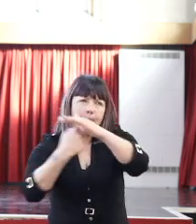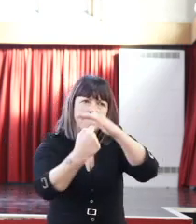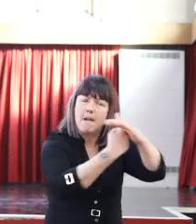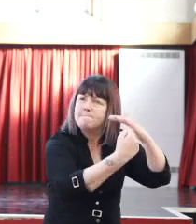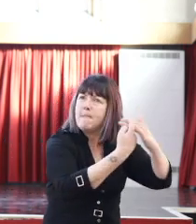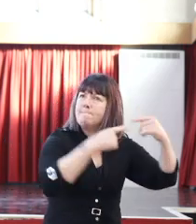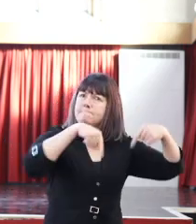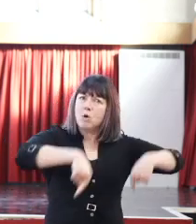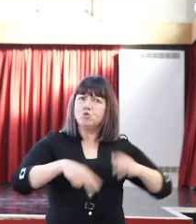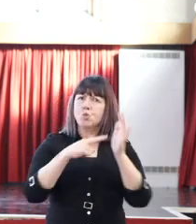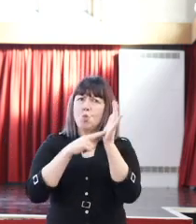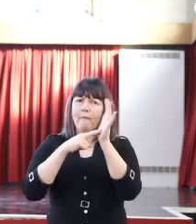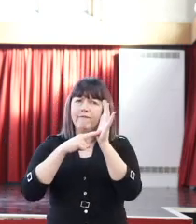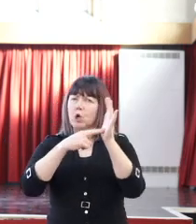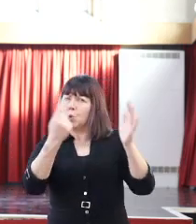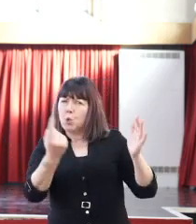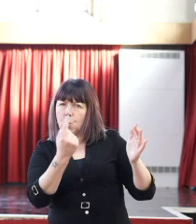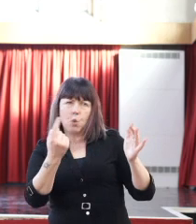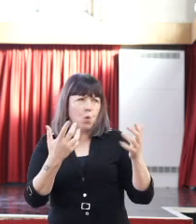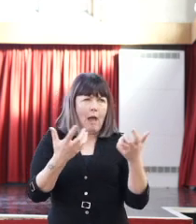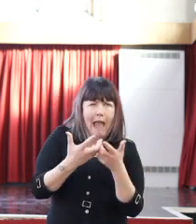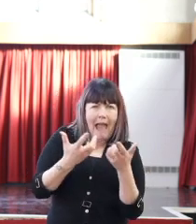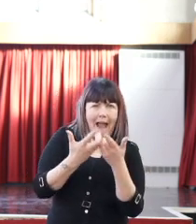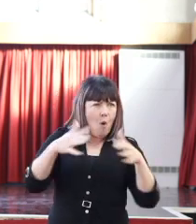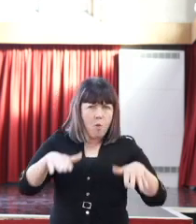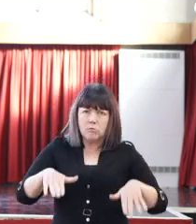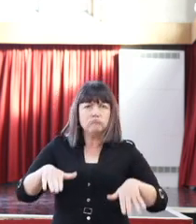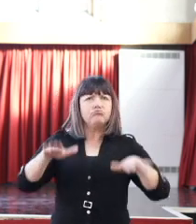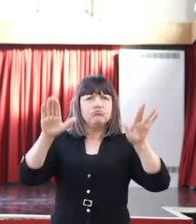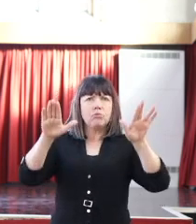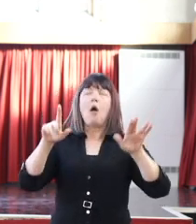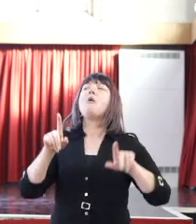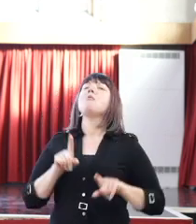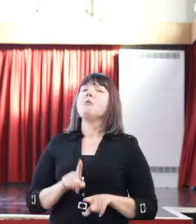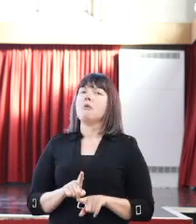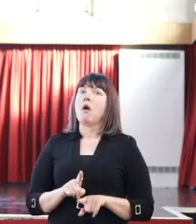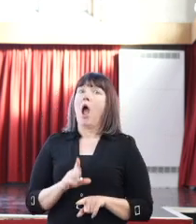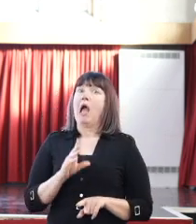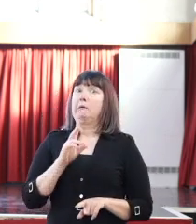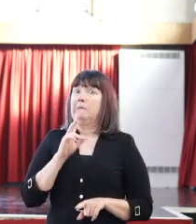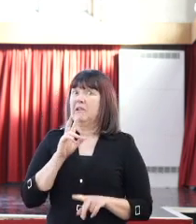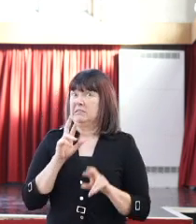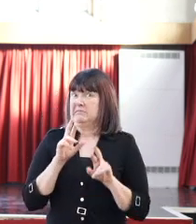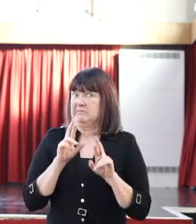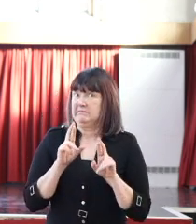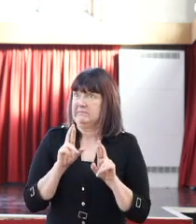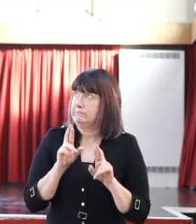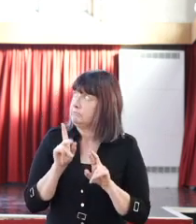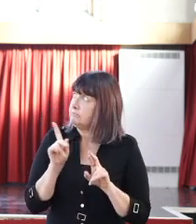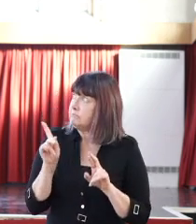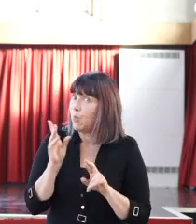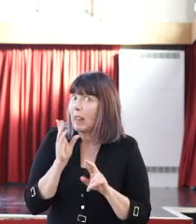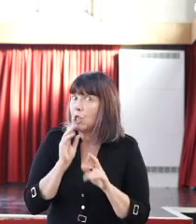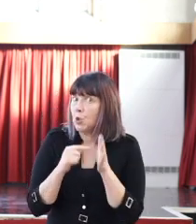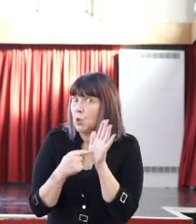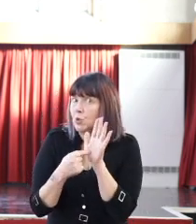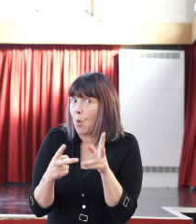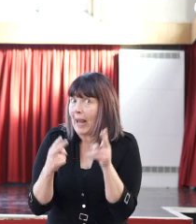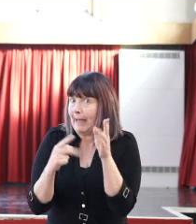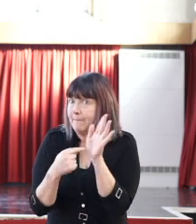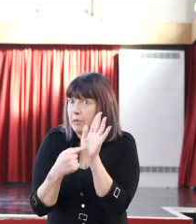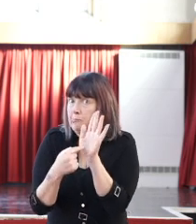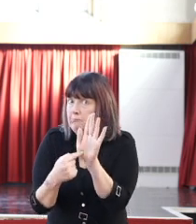migrants. And that is a lovely piece of film that I'm going to use, hopefully, today, just some clips to show